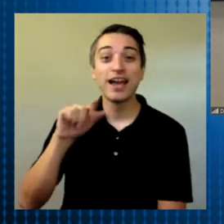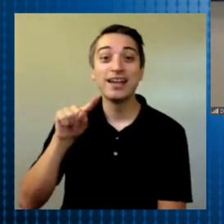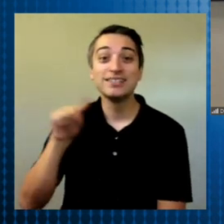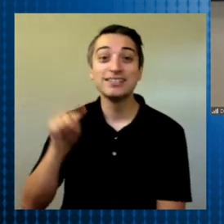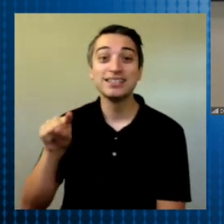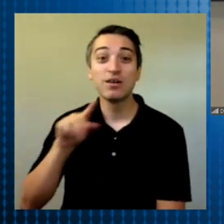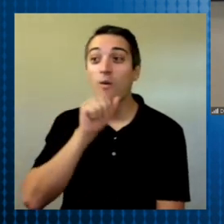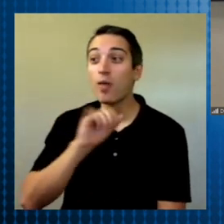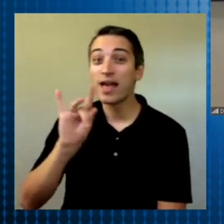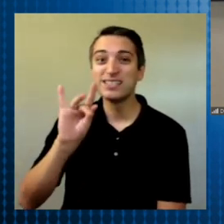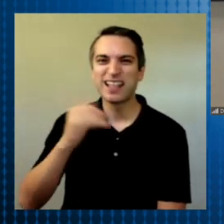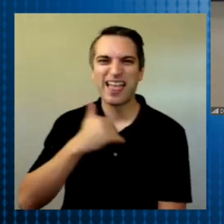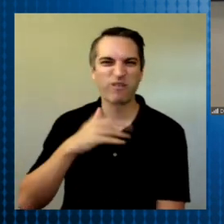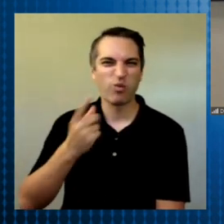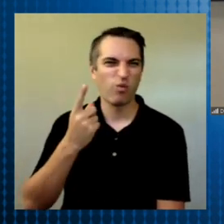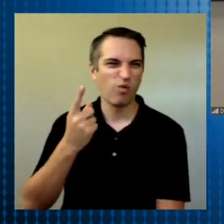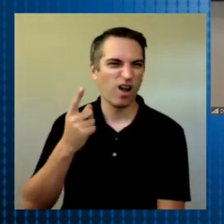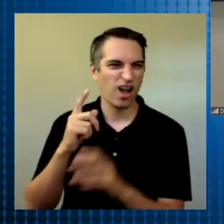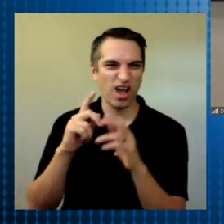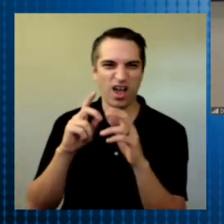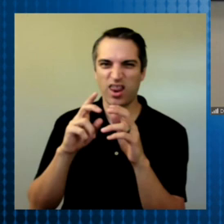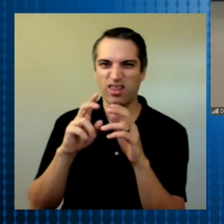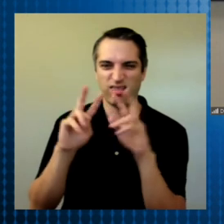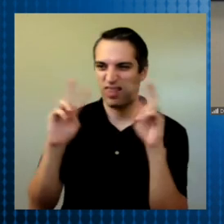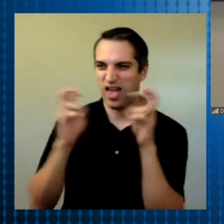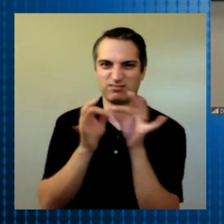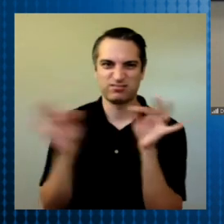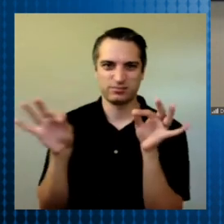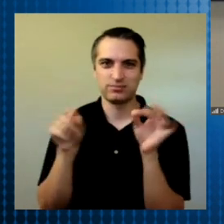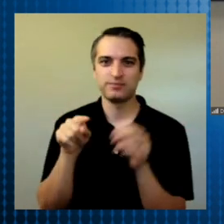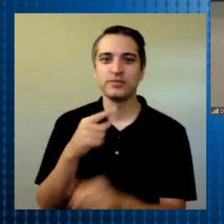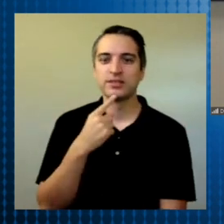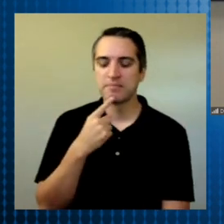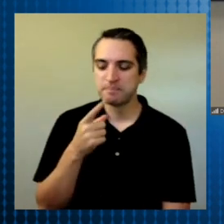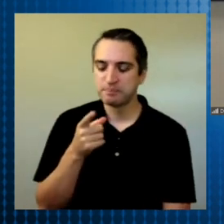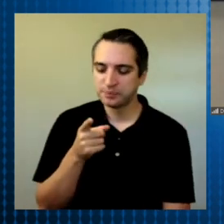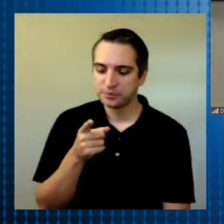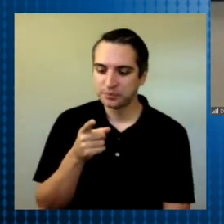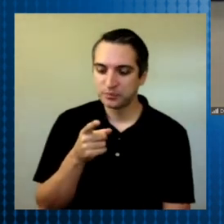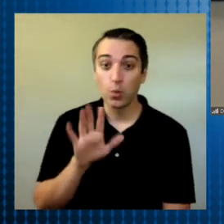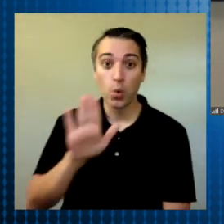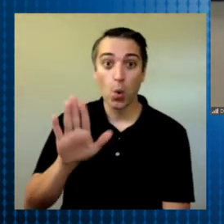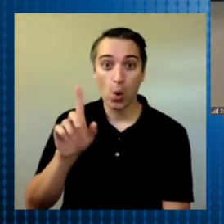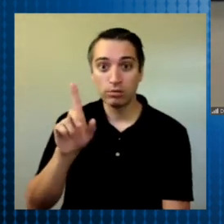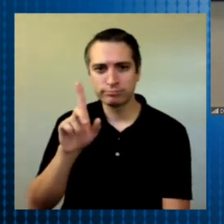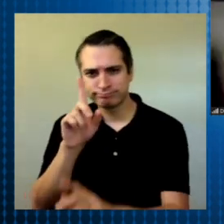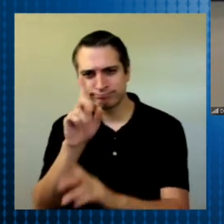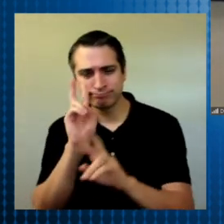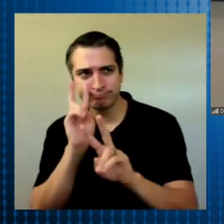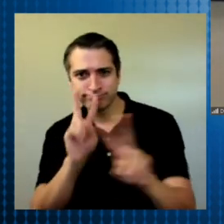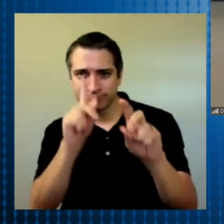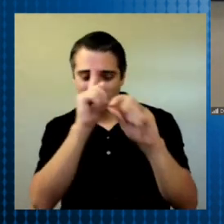18 years of age, wrote a line in one of his rap songs. He said that your vision must